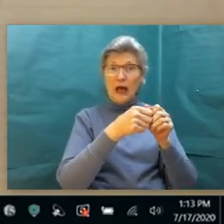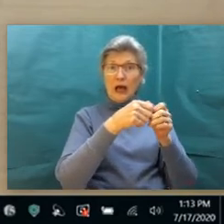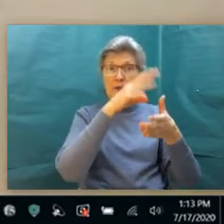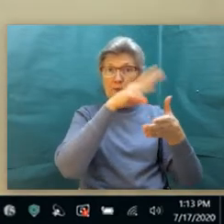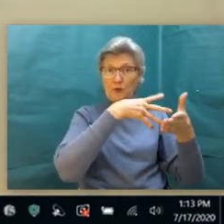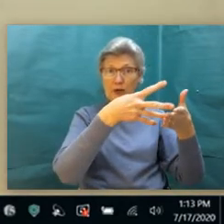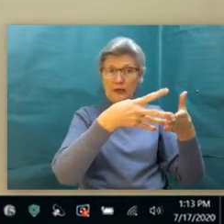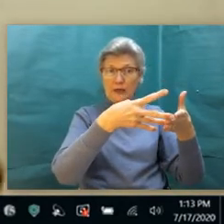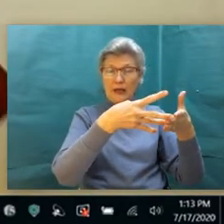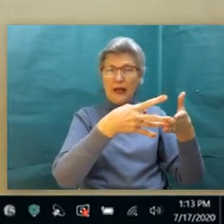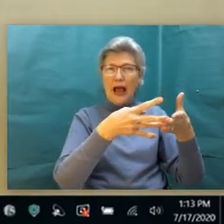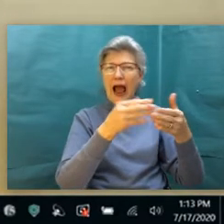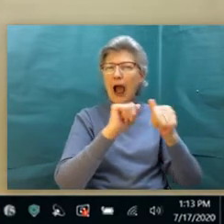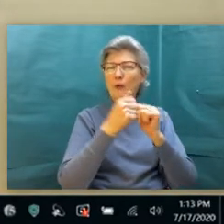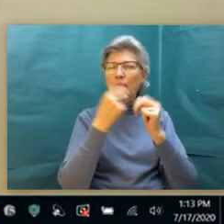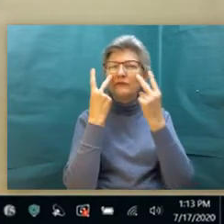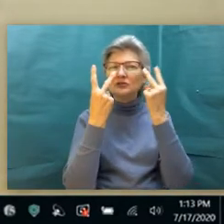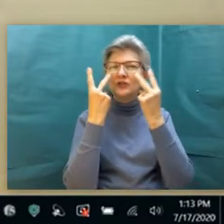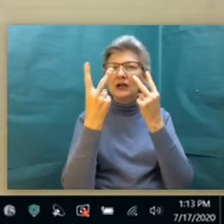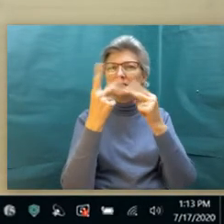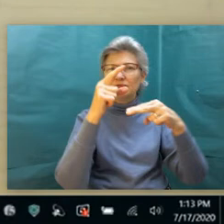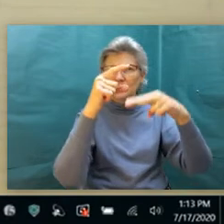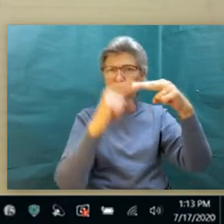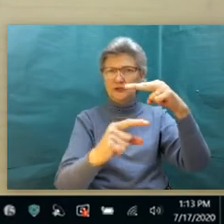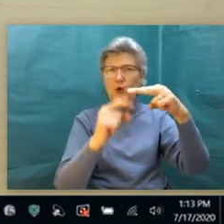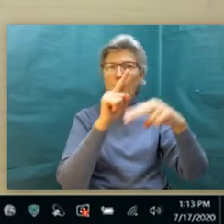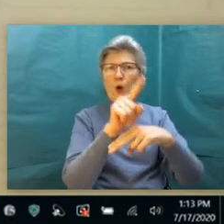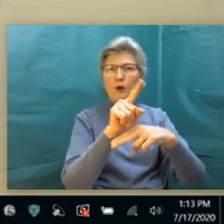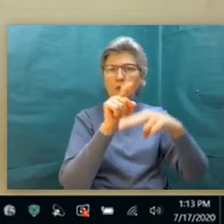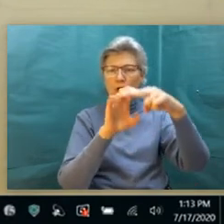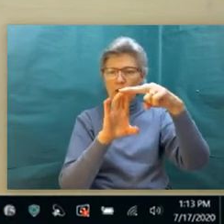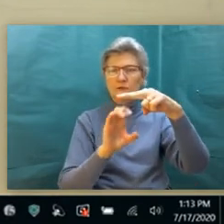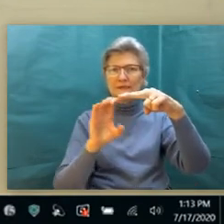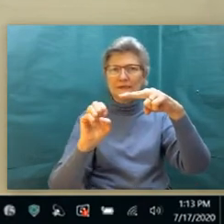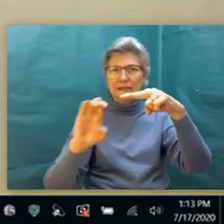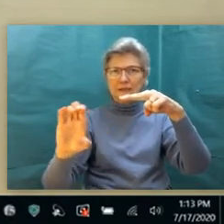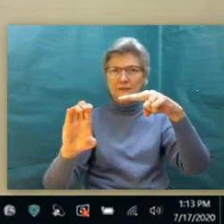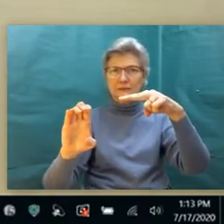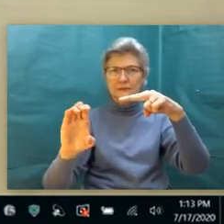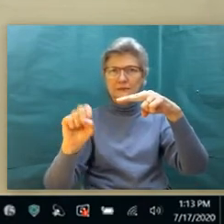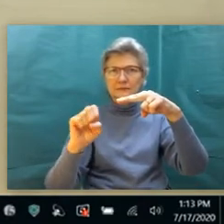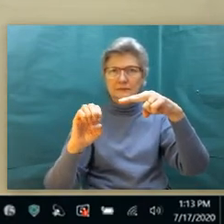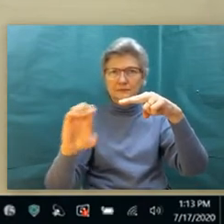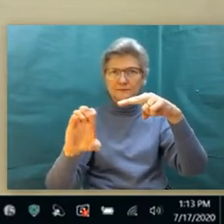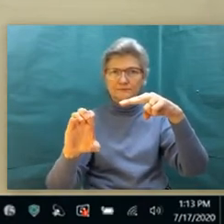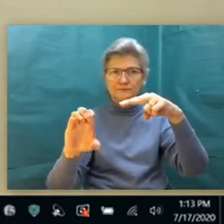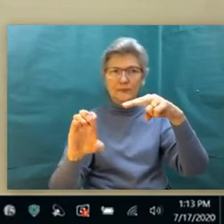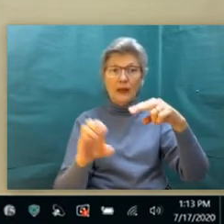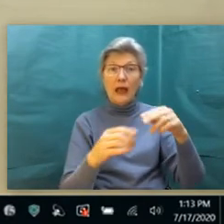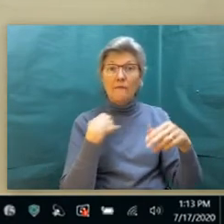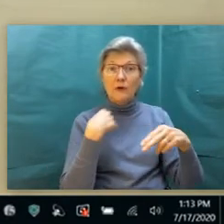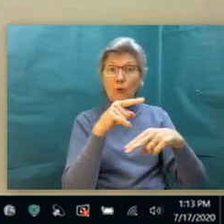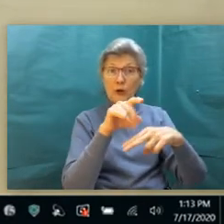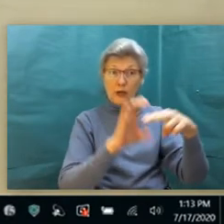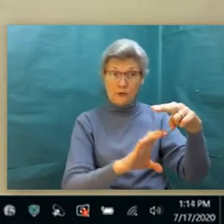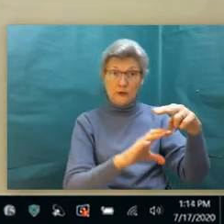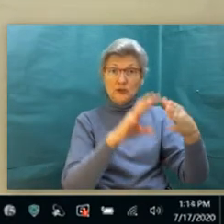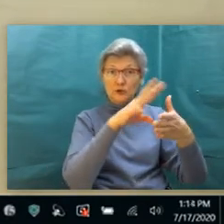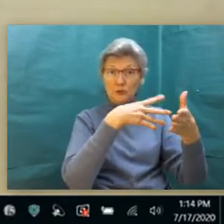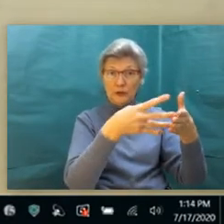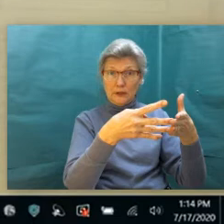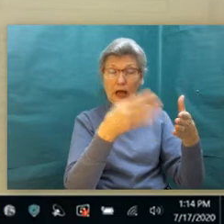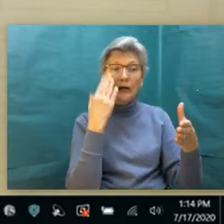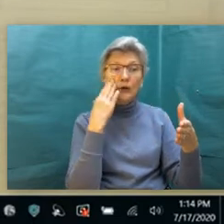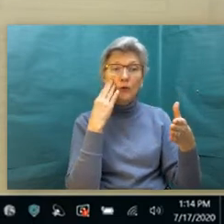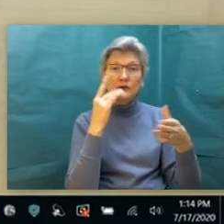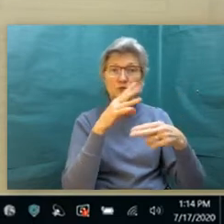we can start to visualize this fraction, 1/100th second. So I have here a hundreds grid, and I know